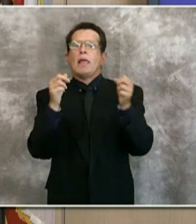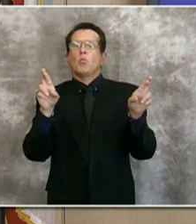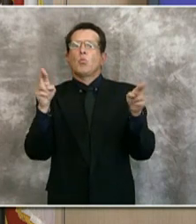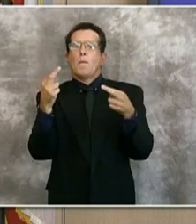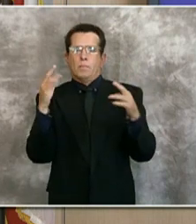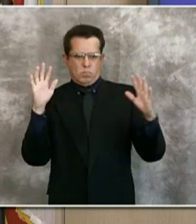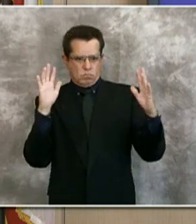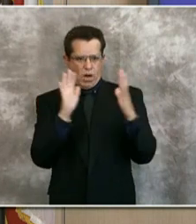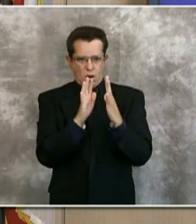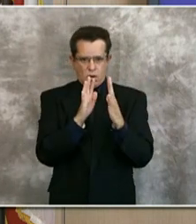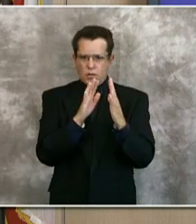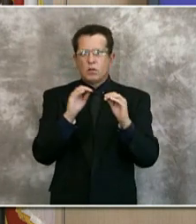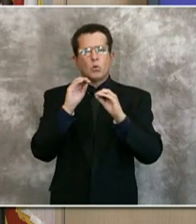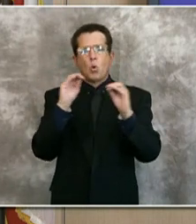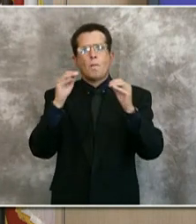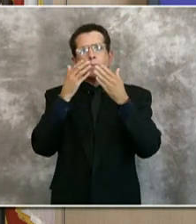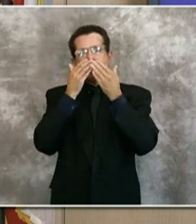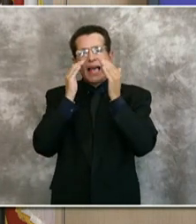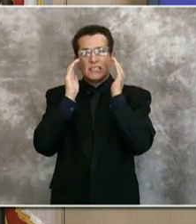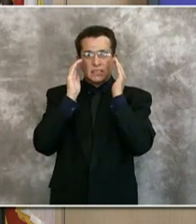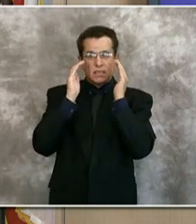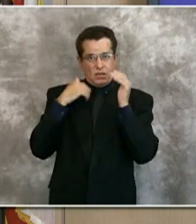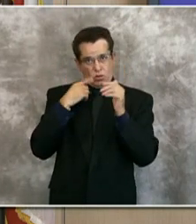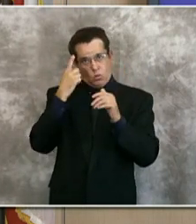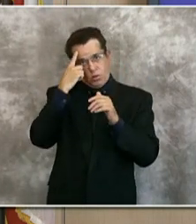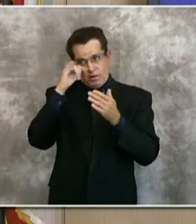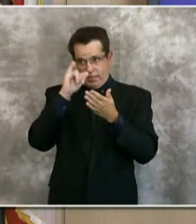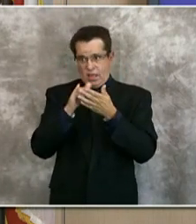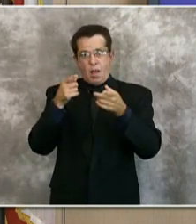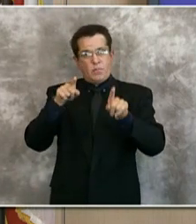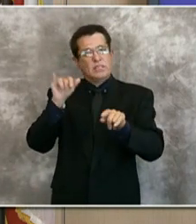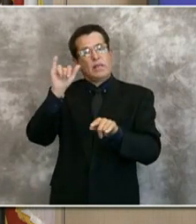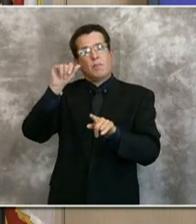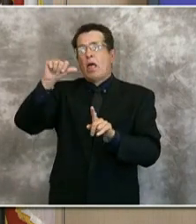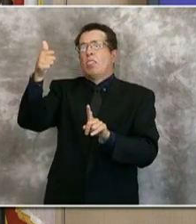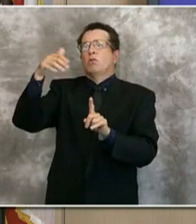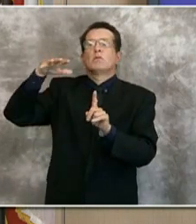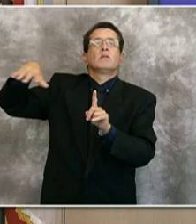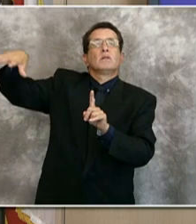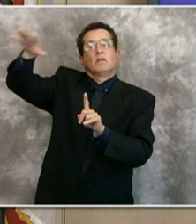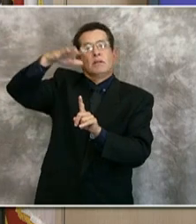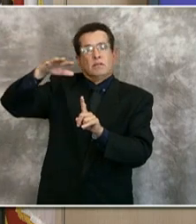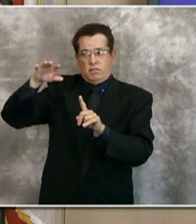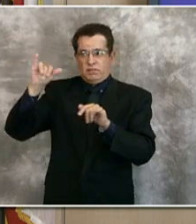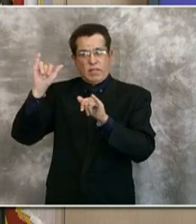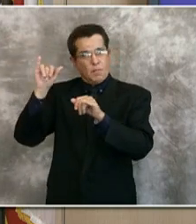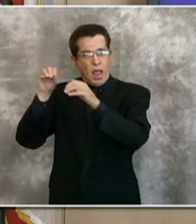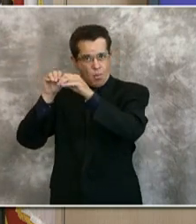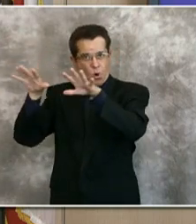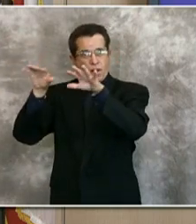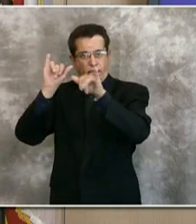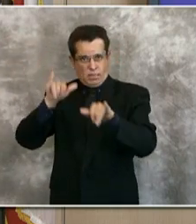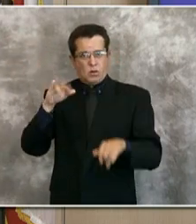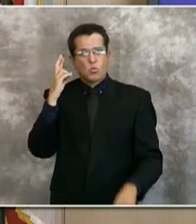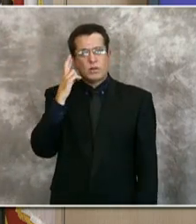masks. Is that trend true for outbreaks at all other community setting outbreak locations as well?